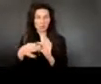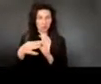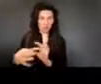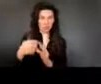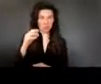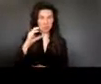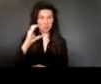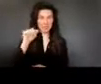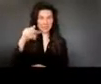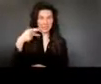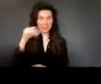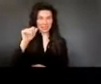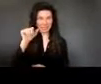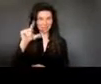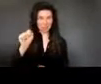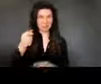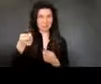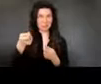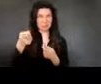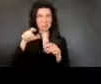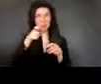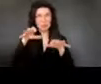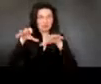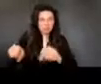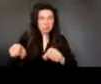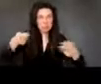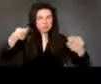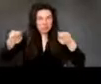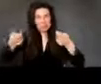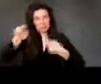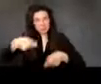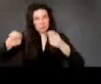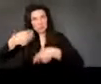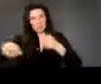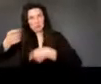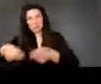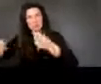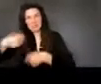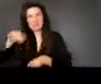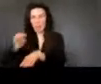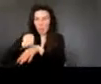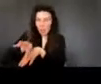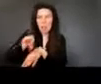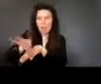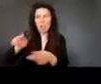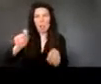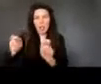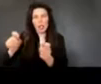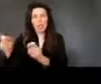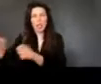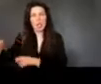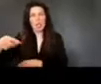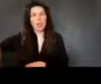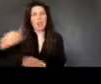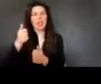this kind of cyclical change of dominant capitals, which changed the face of the square every 20,